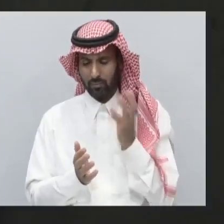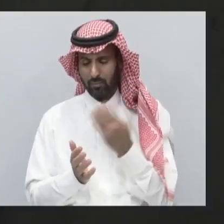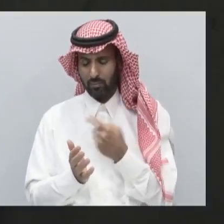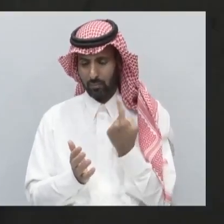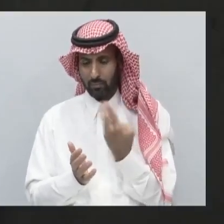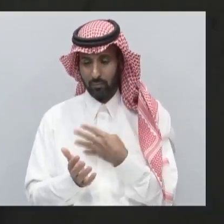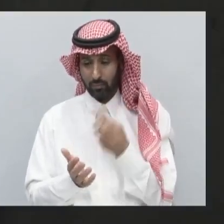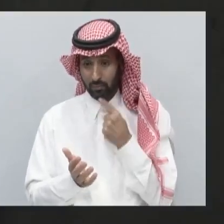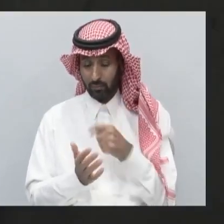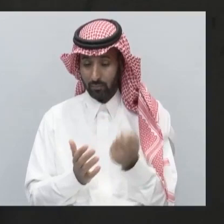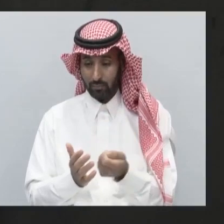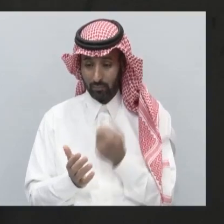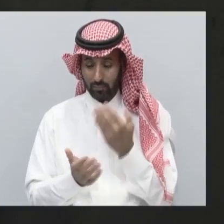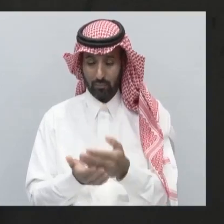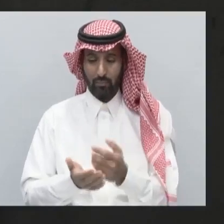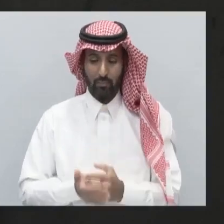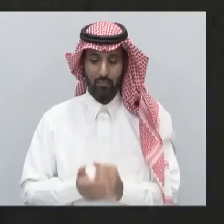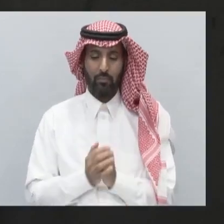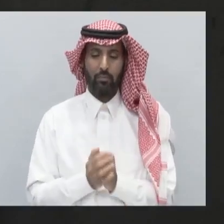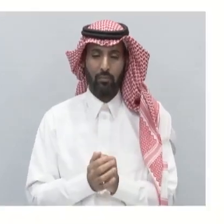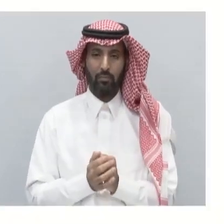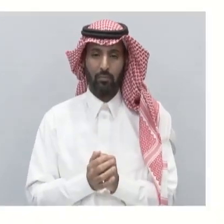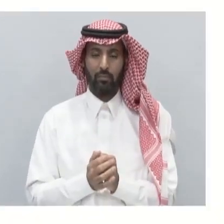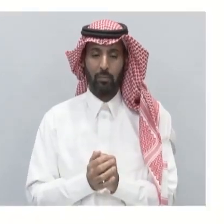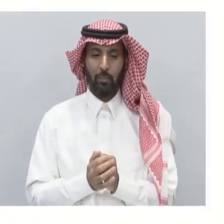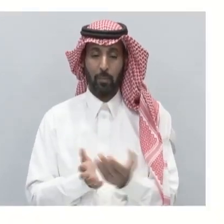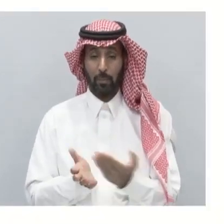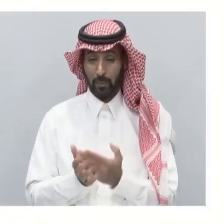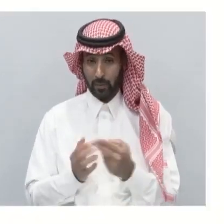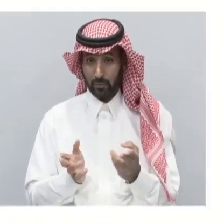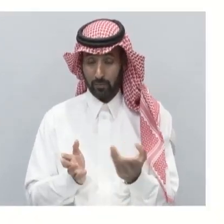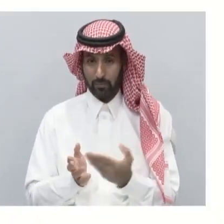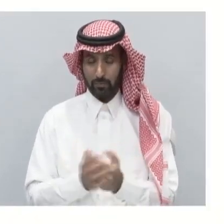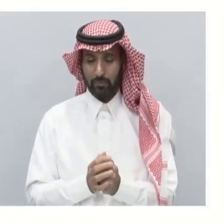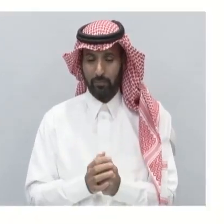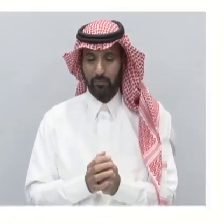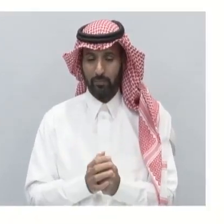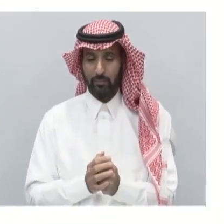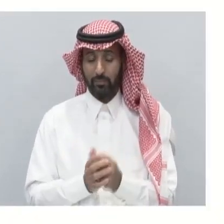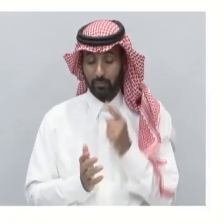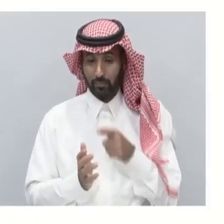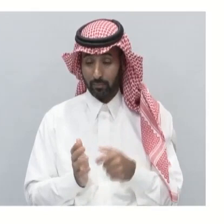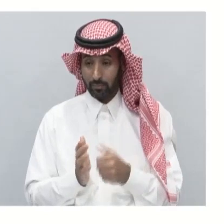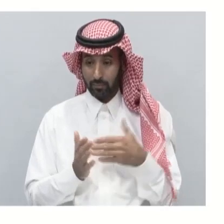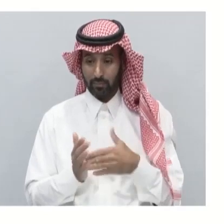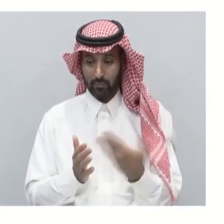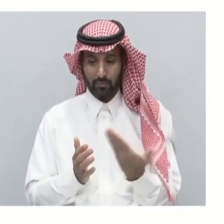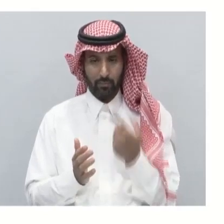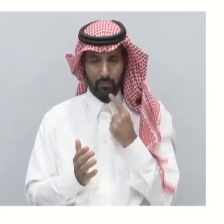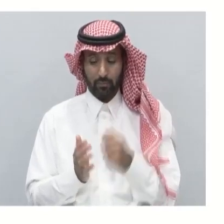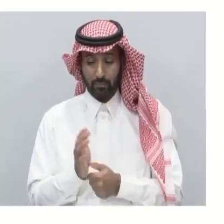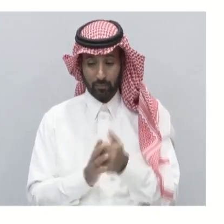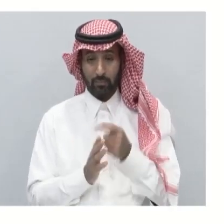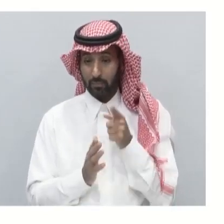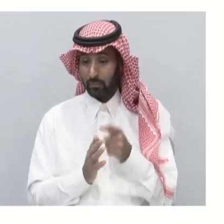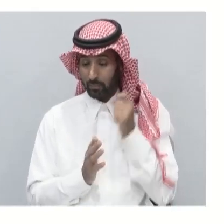a sheet of paper and a pen to take down your notes. So let's get started. By the end of today's lesson, you will be able